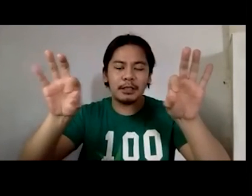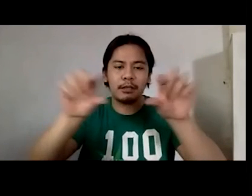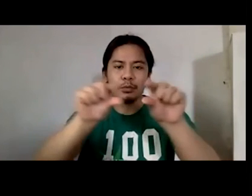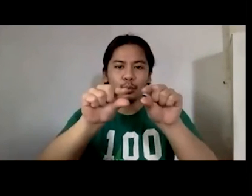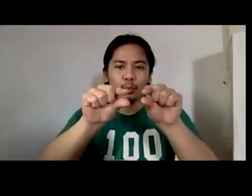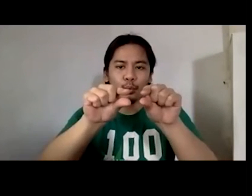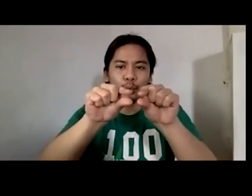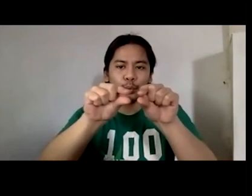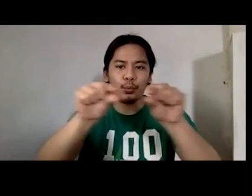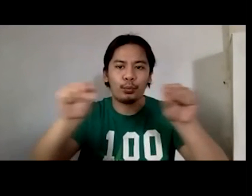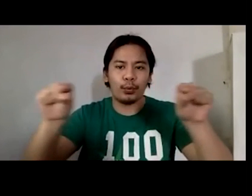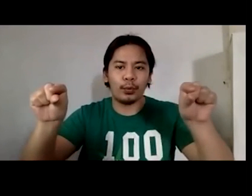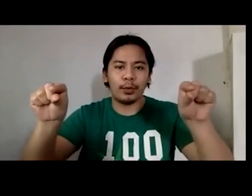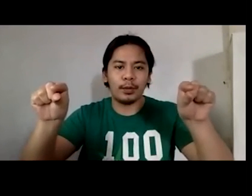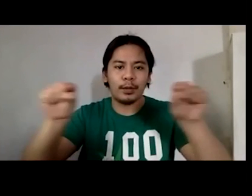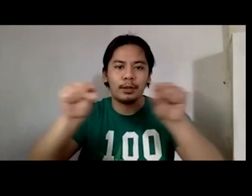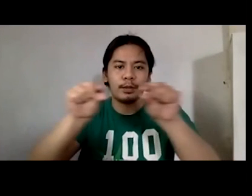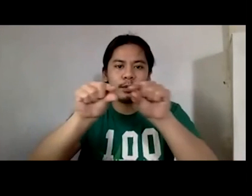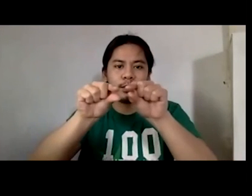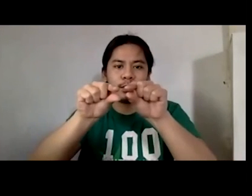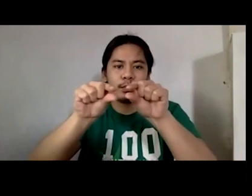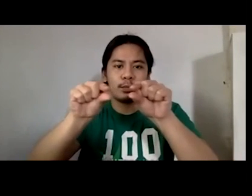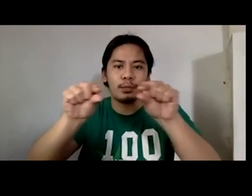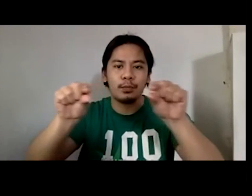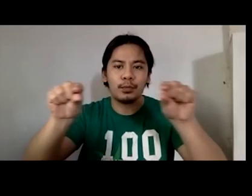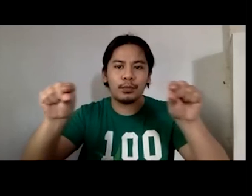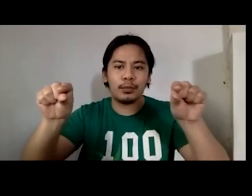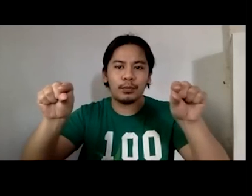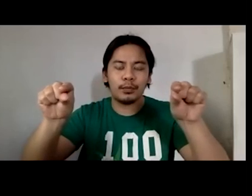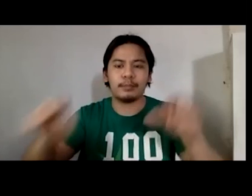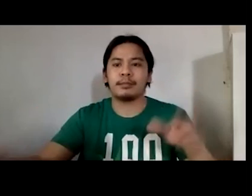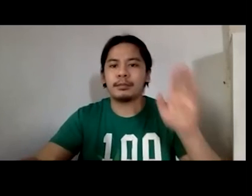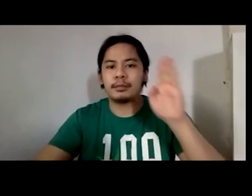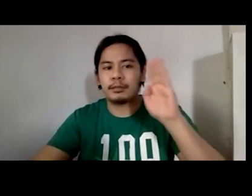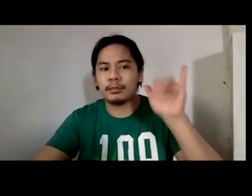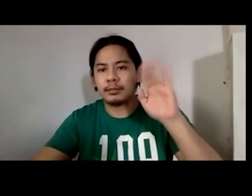Yeah. Do you think we need to add the vocabulary for